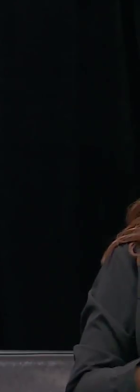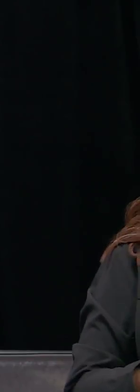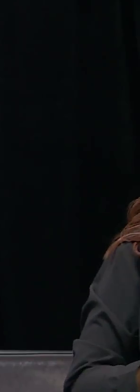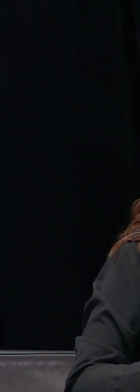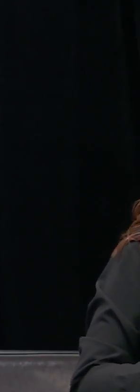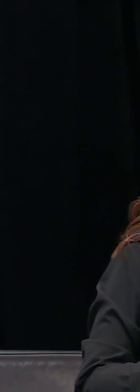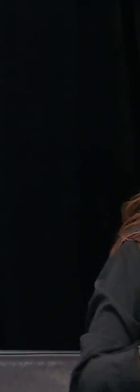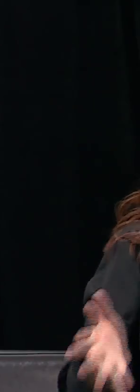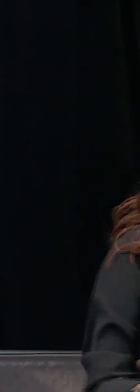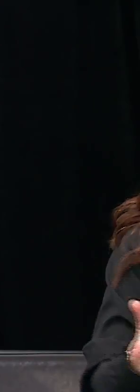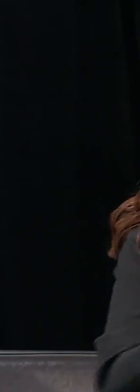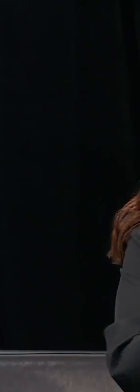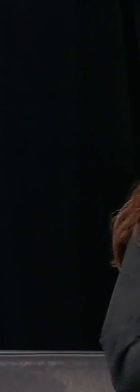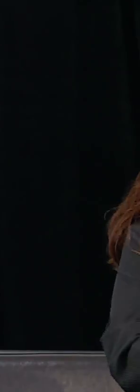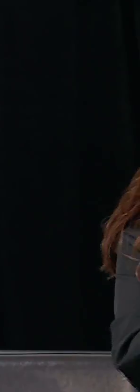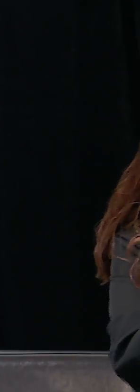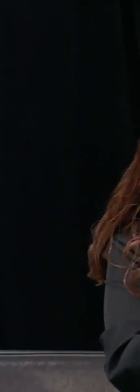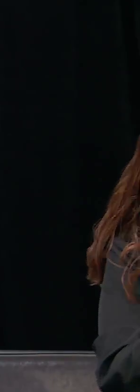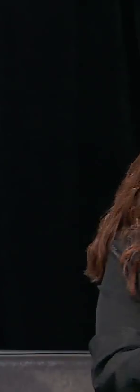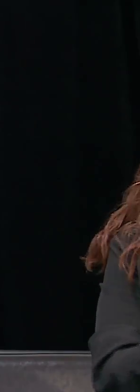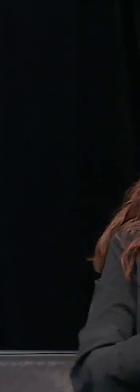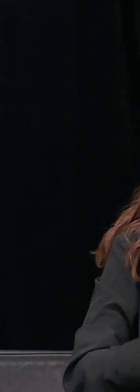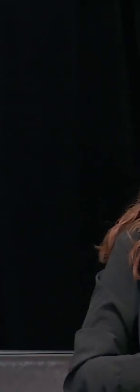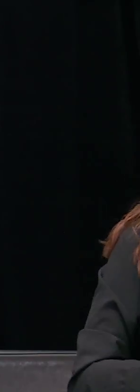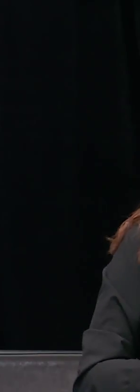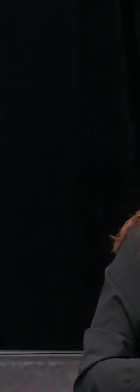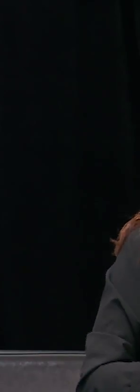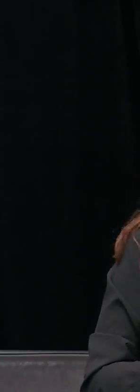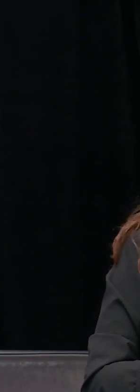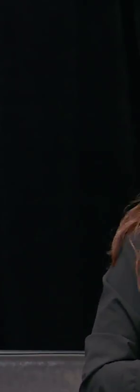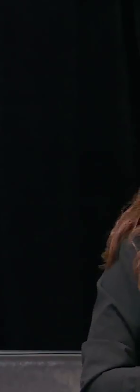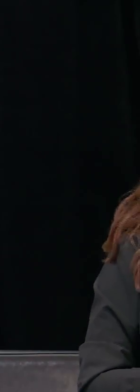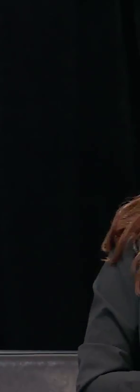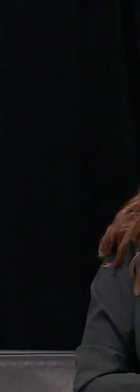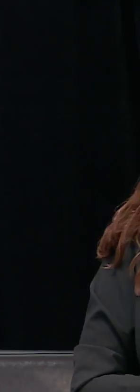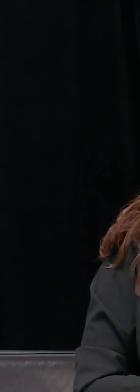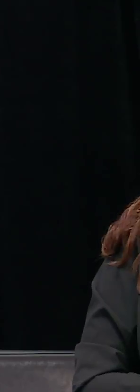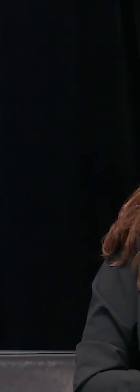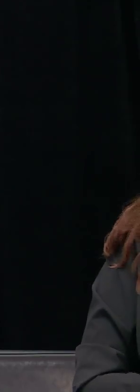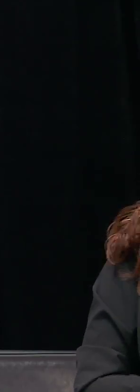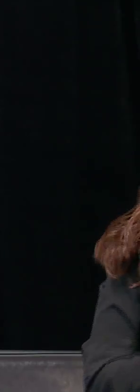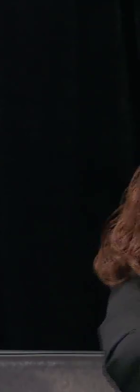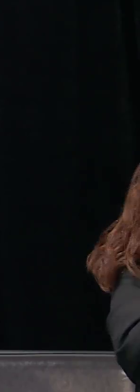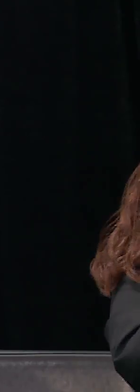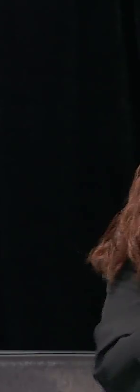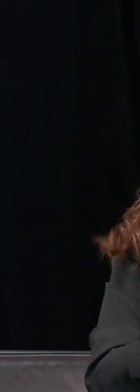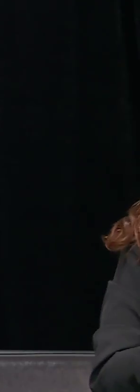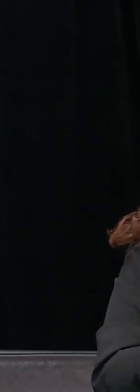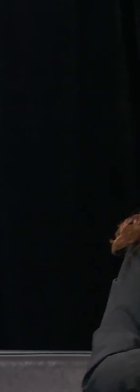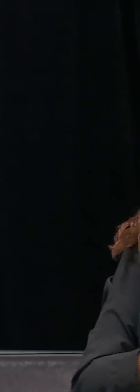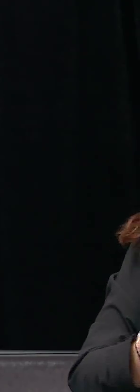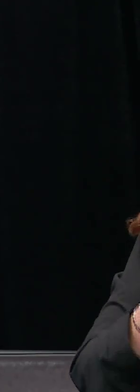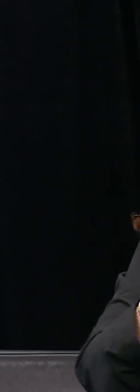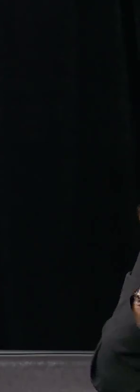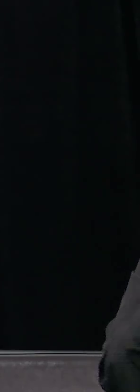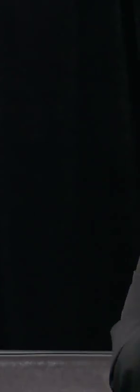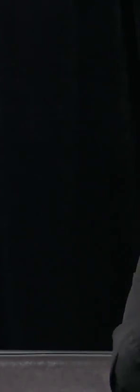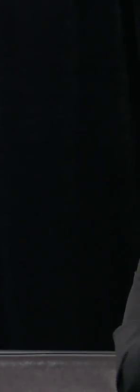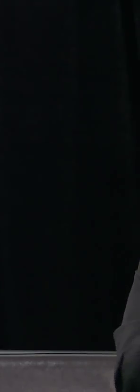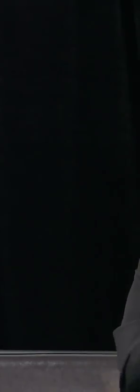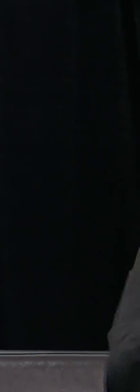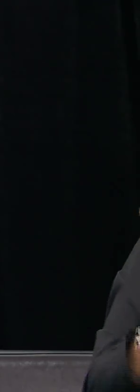accessibility and actually propose them even before they even know about this solution. Everybody needs to be this advocate.